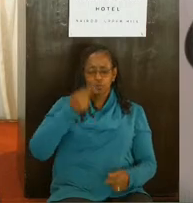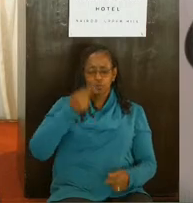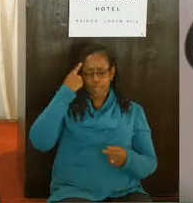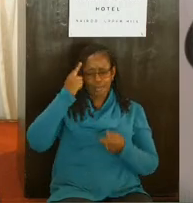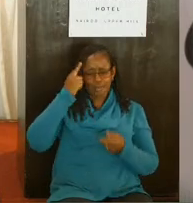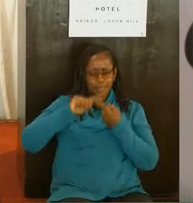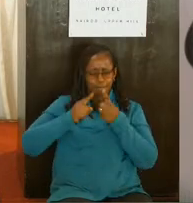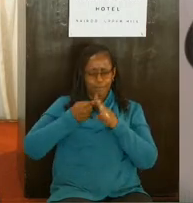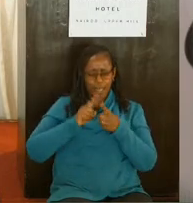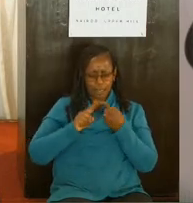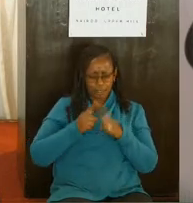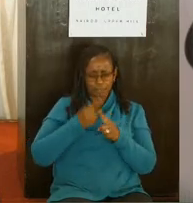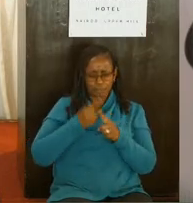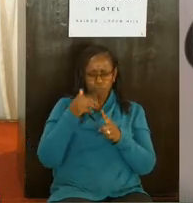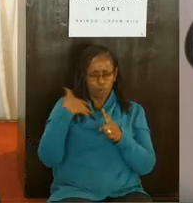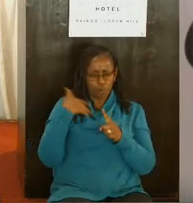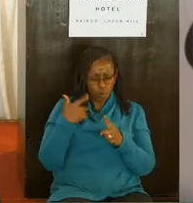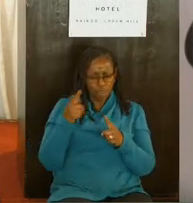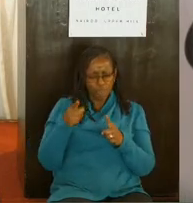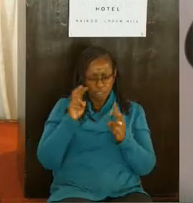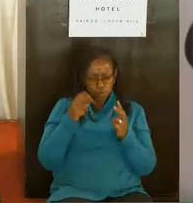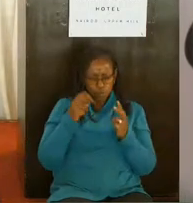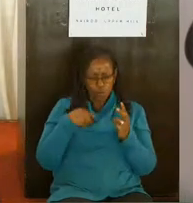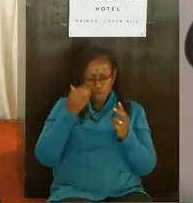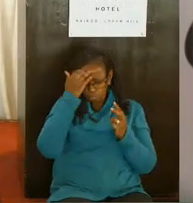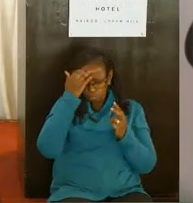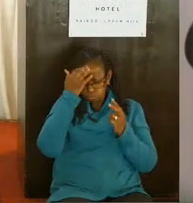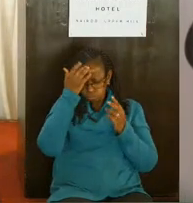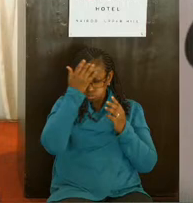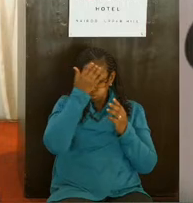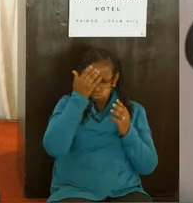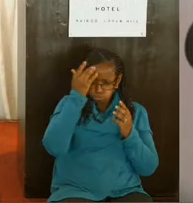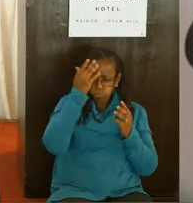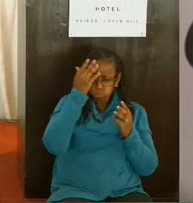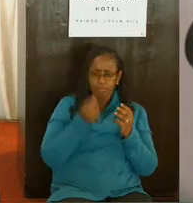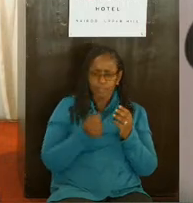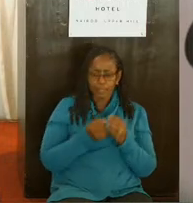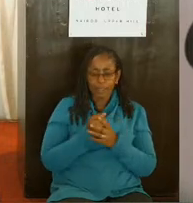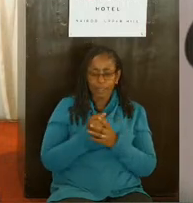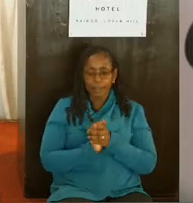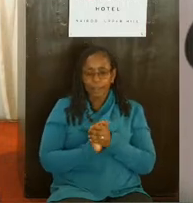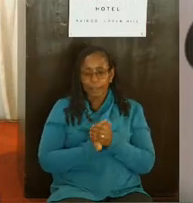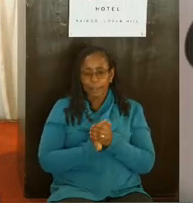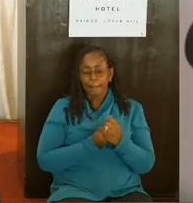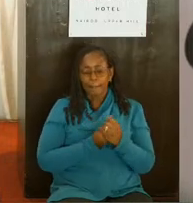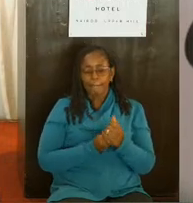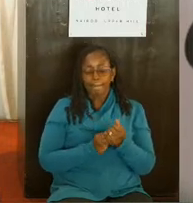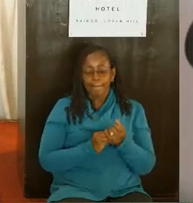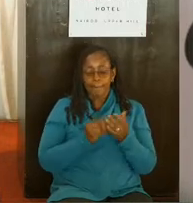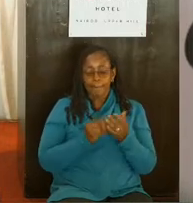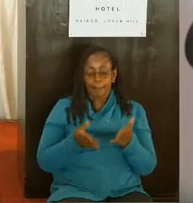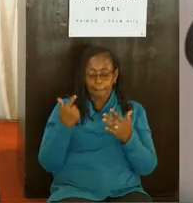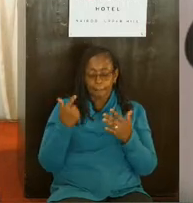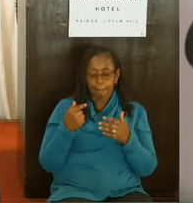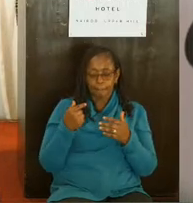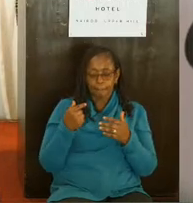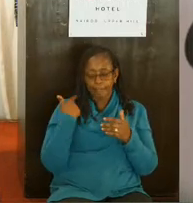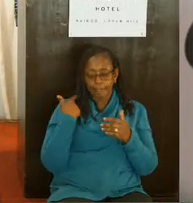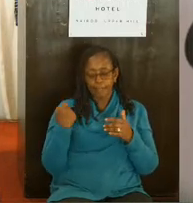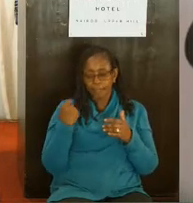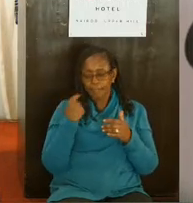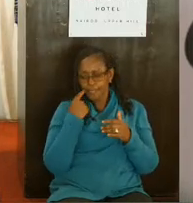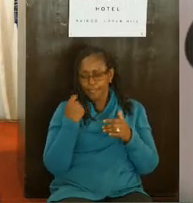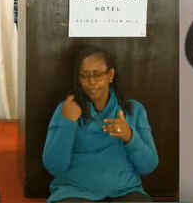keep on asking ourselves and as we speak we've been in the recent past been